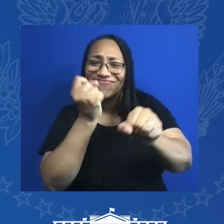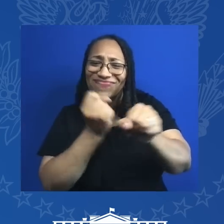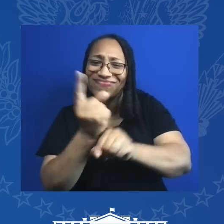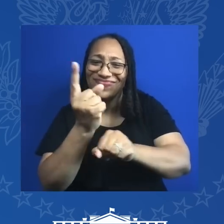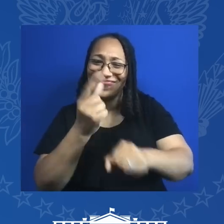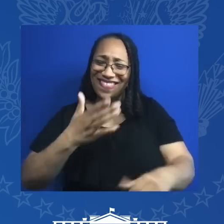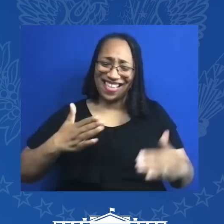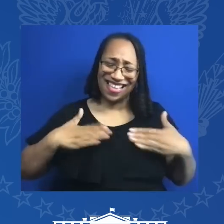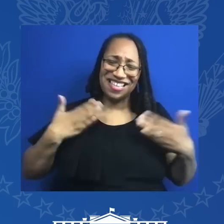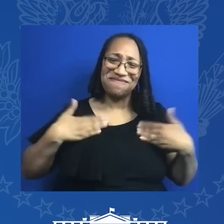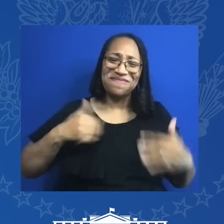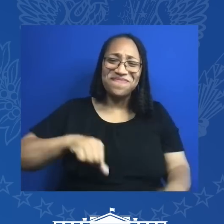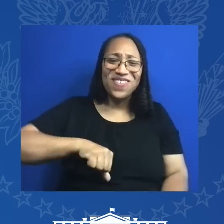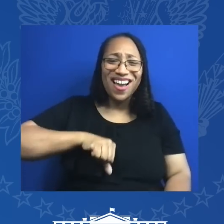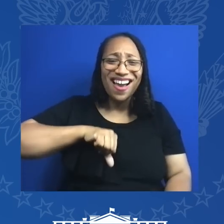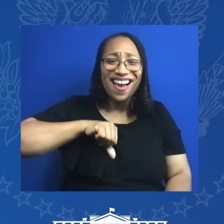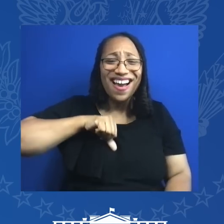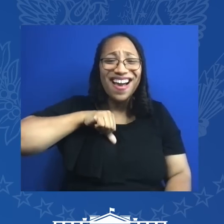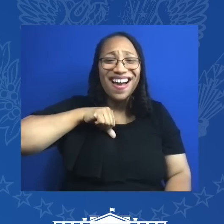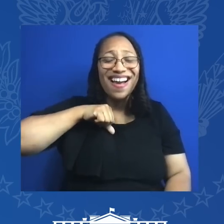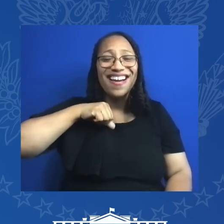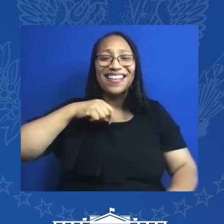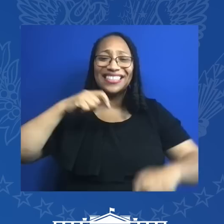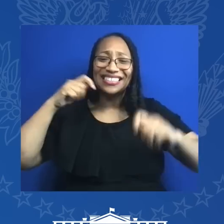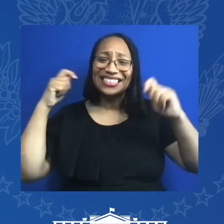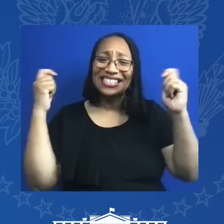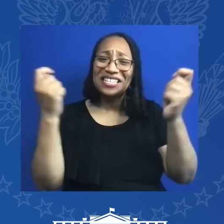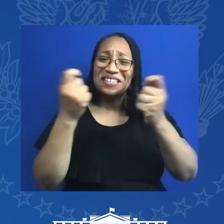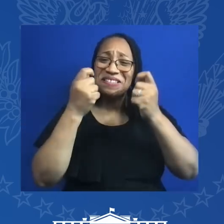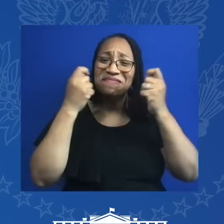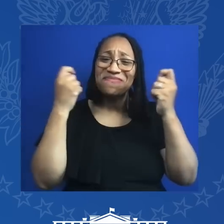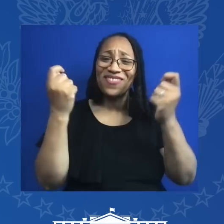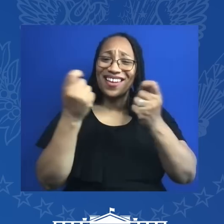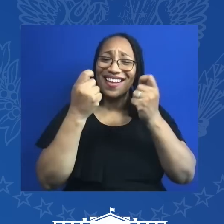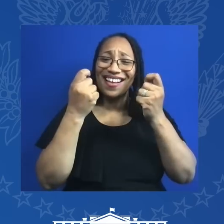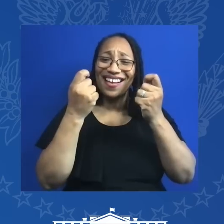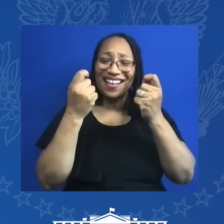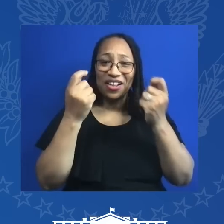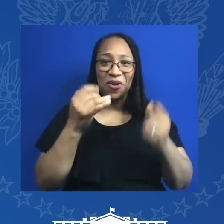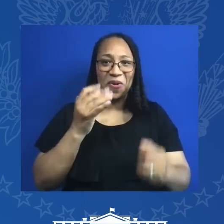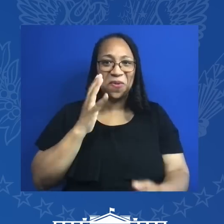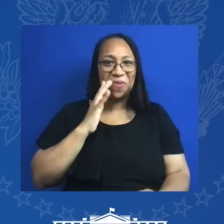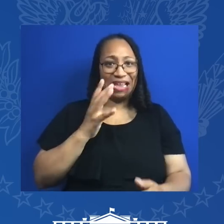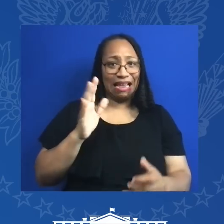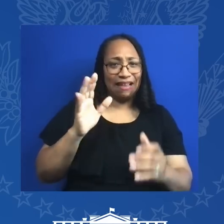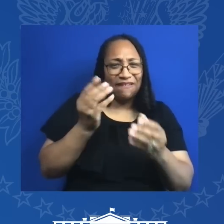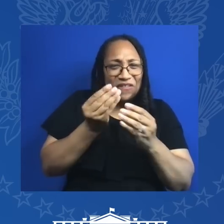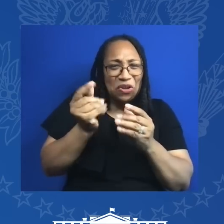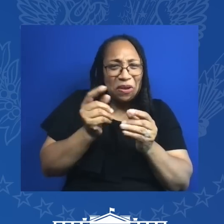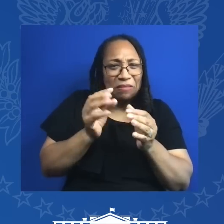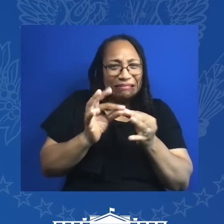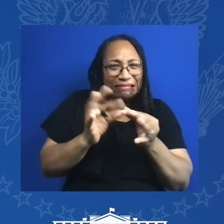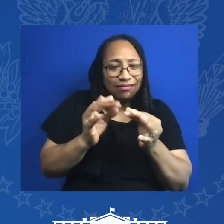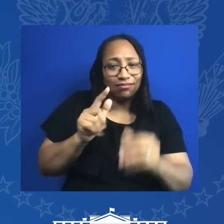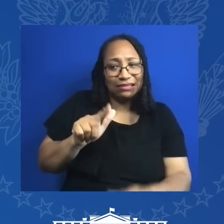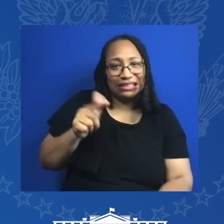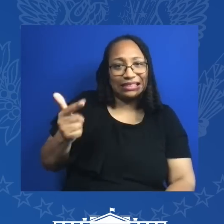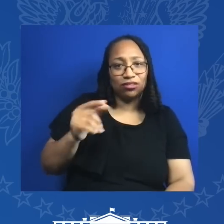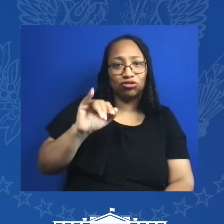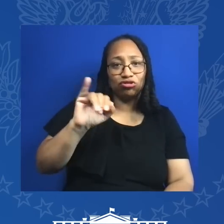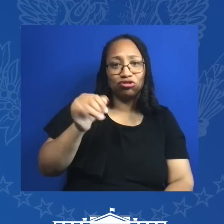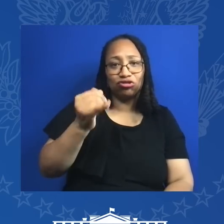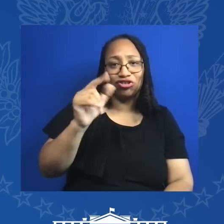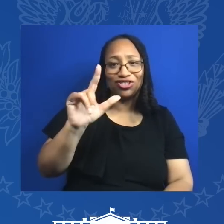And in just a few minutes, Jill's going to come back and introduce a performer who embodies joy of this community. God bless you all, and may God protect